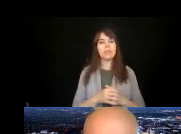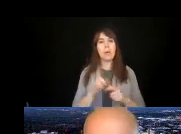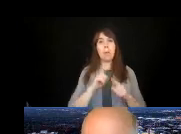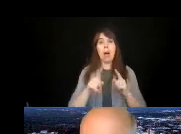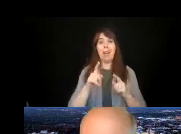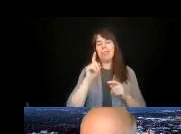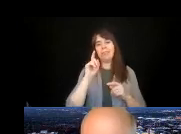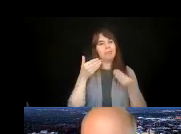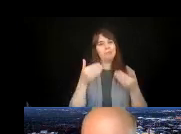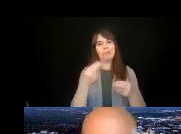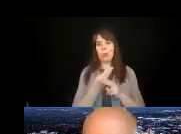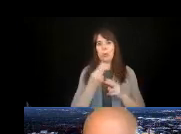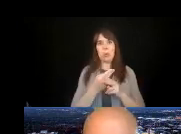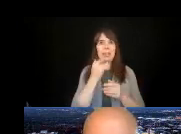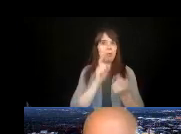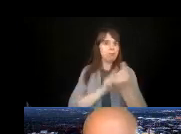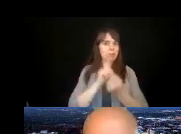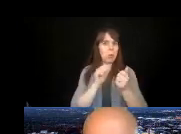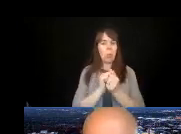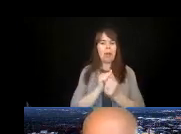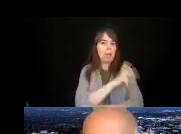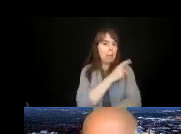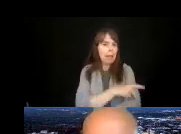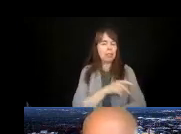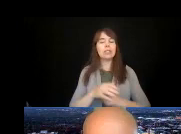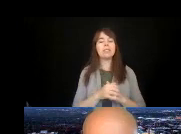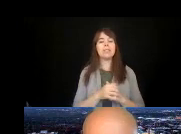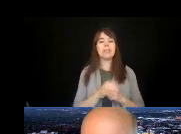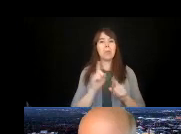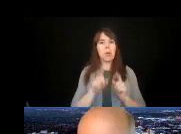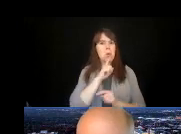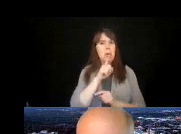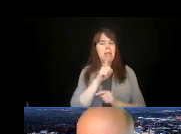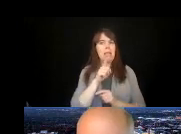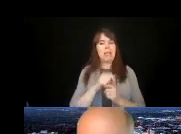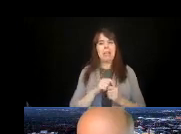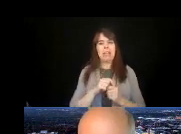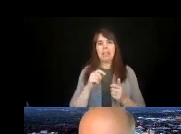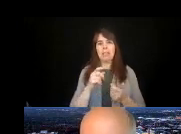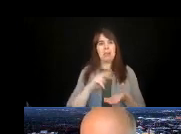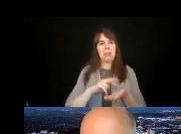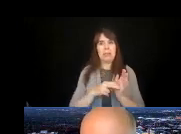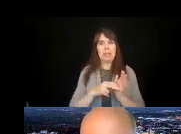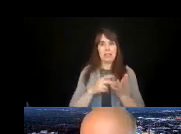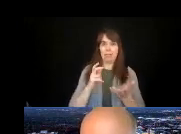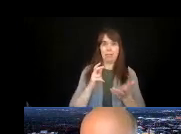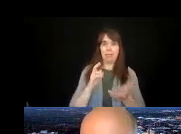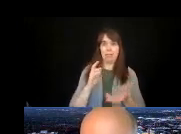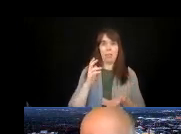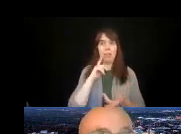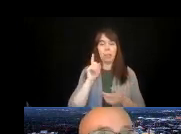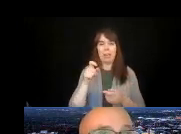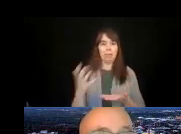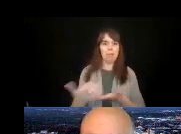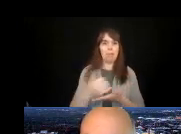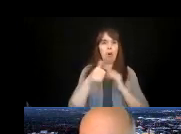those masks when caring for patients or in clinical areas, but really this requires robust data on our employee vaccination